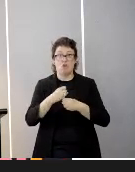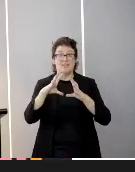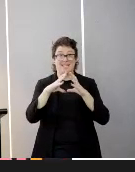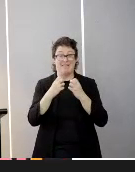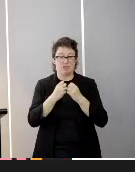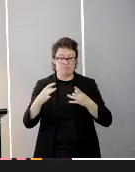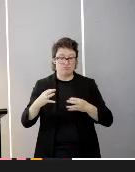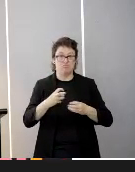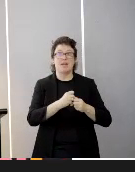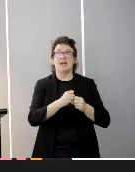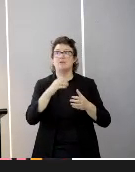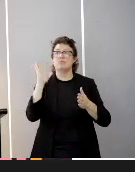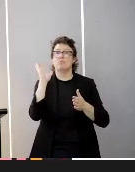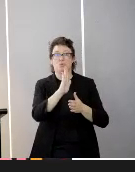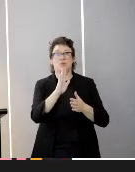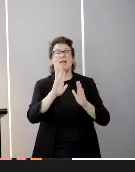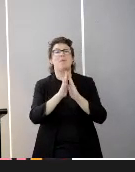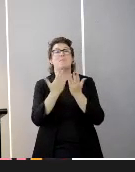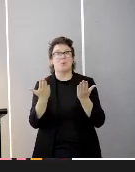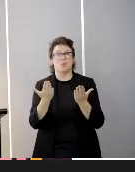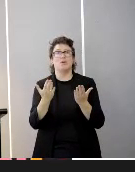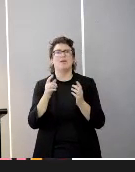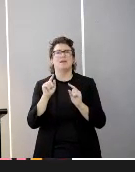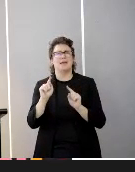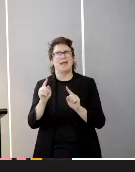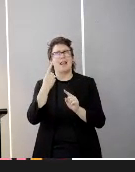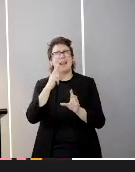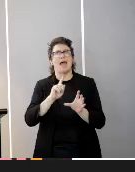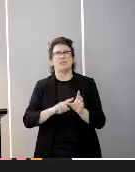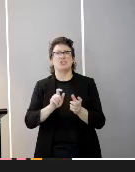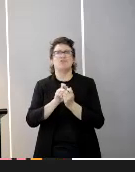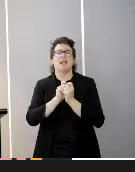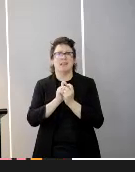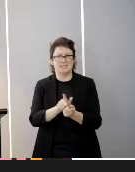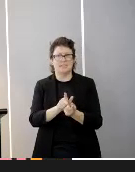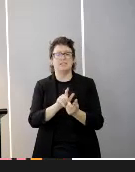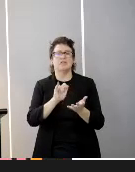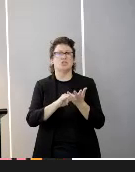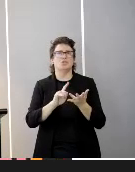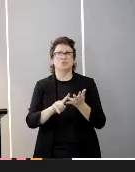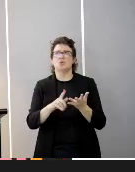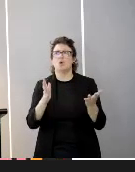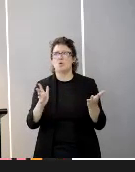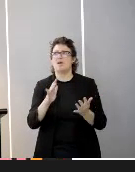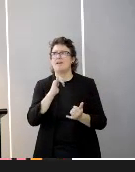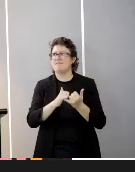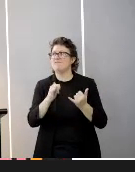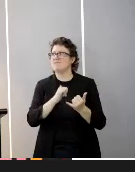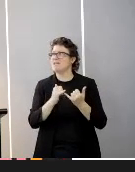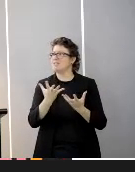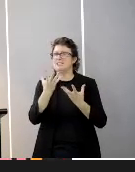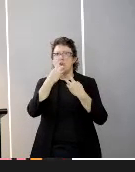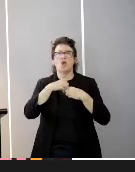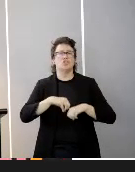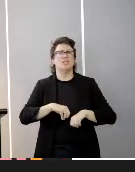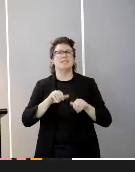book that came out last year, I think, which is, very kind of digestible way of getting